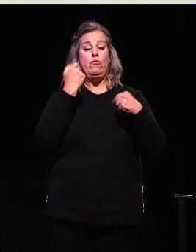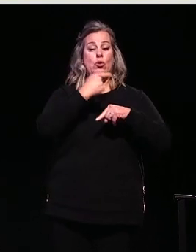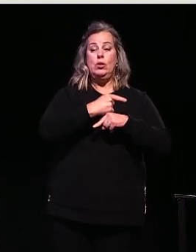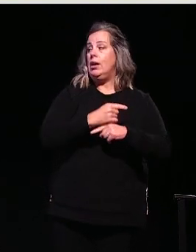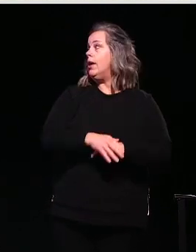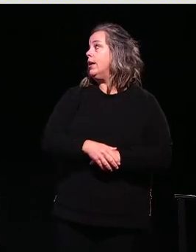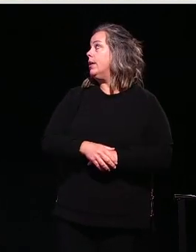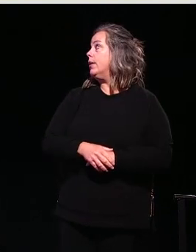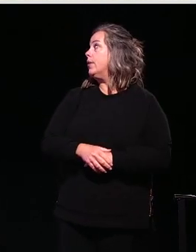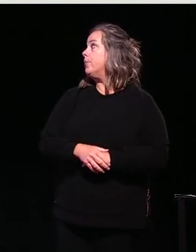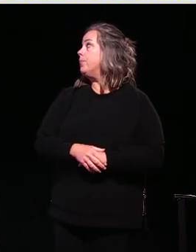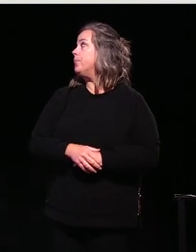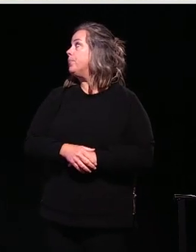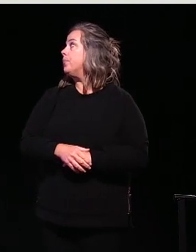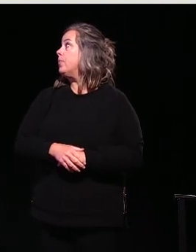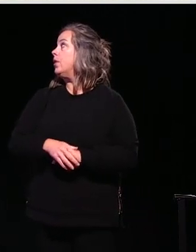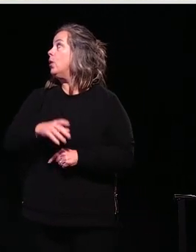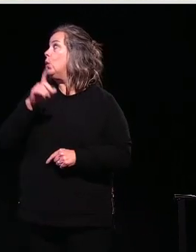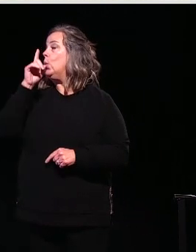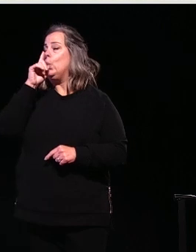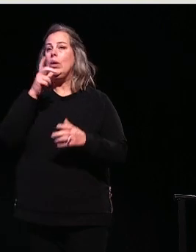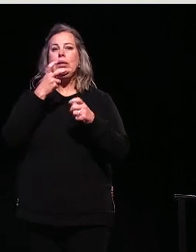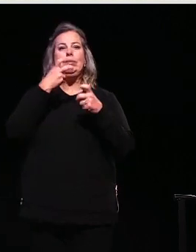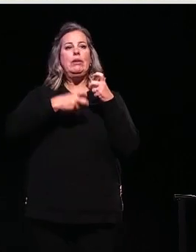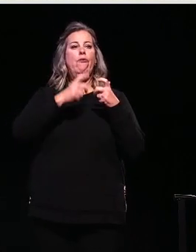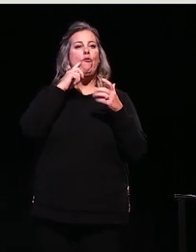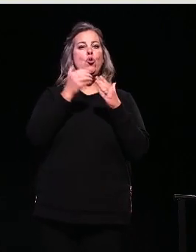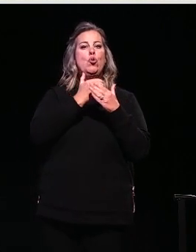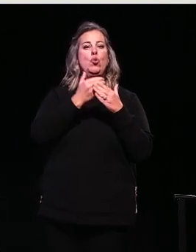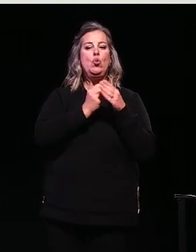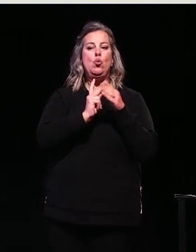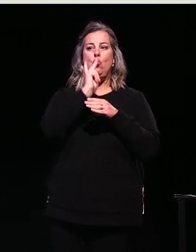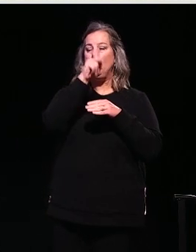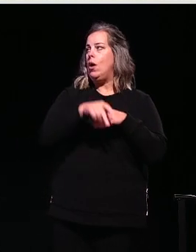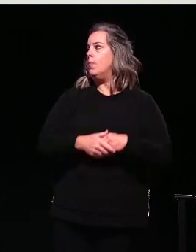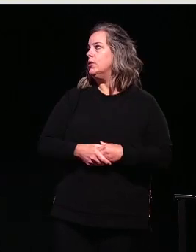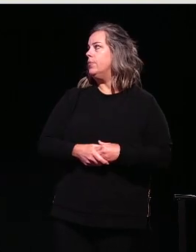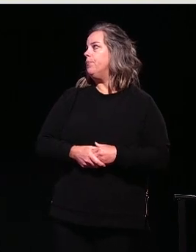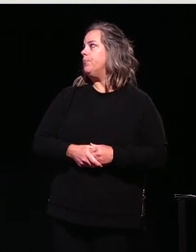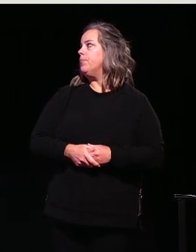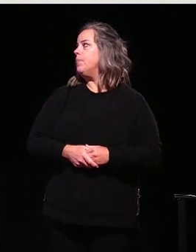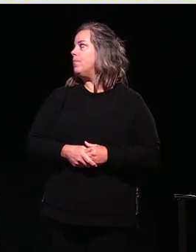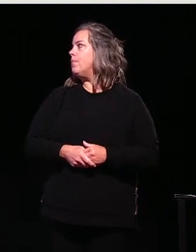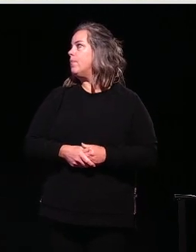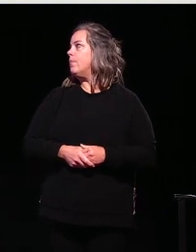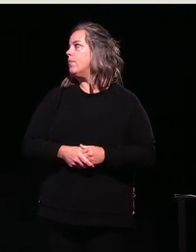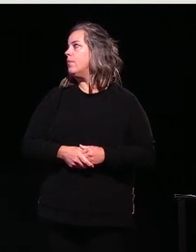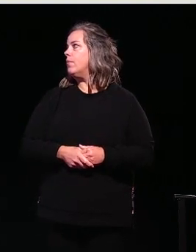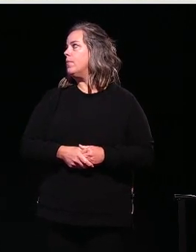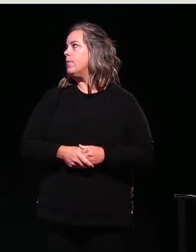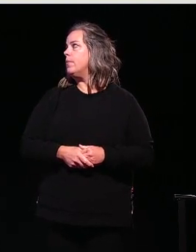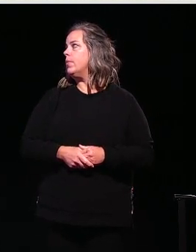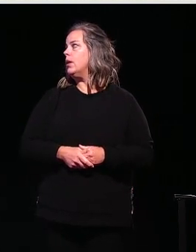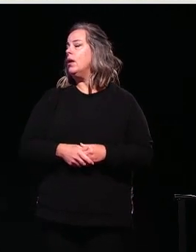specialty crops. We've been doing weather forecasting the same way for the last 80 years. We divide the world into little boxes like on a Rubik's Cube, and everyone in each box